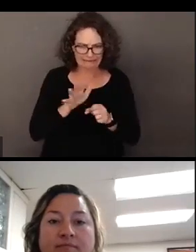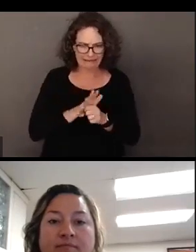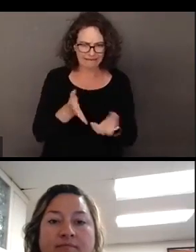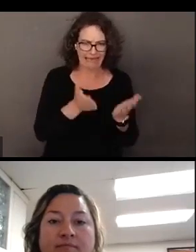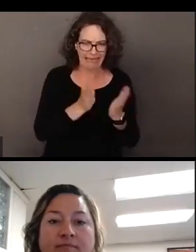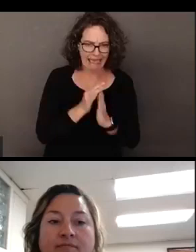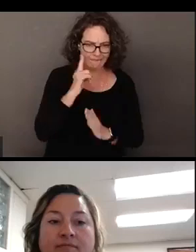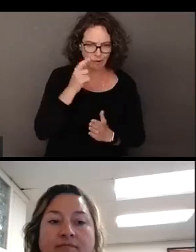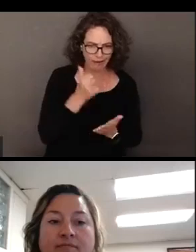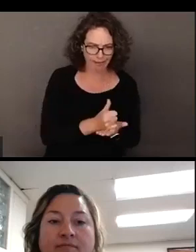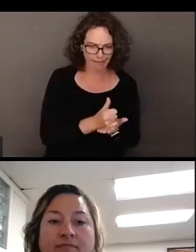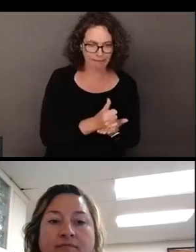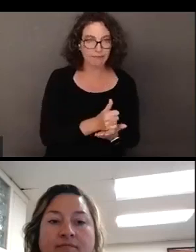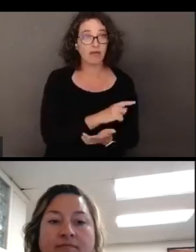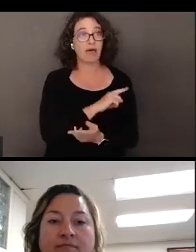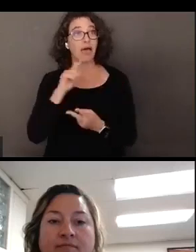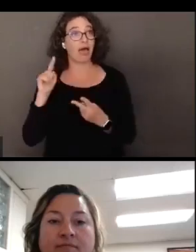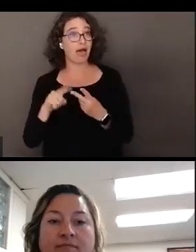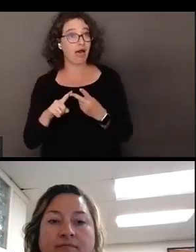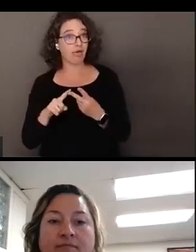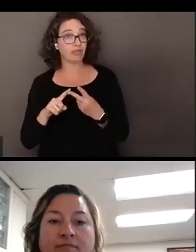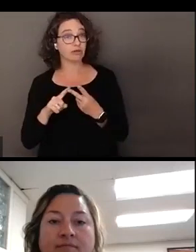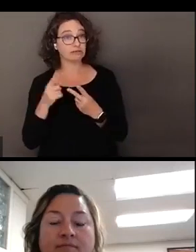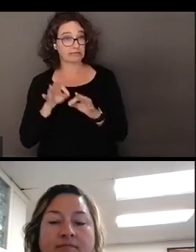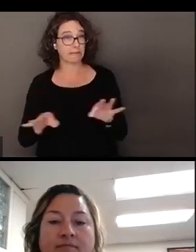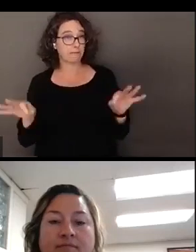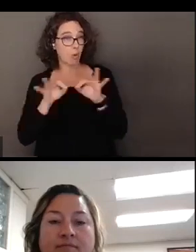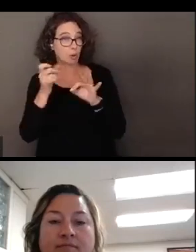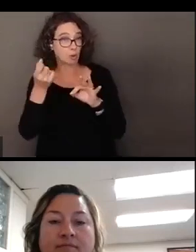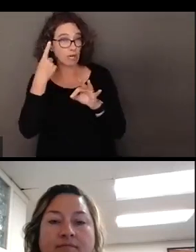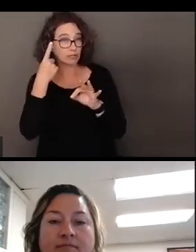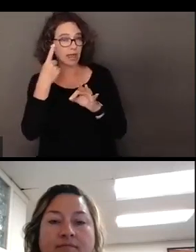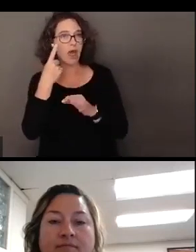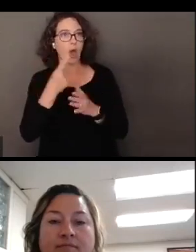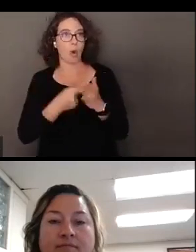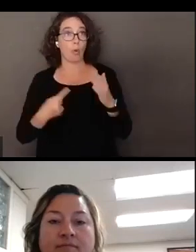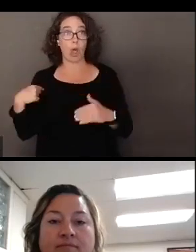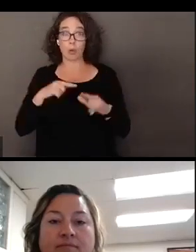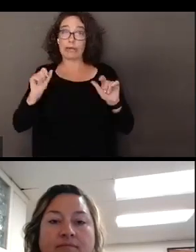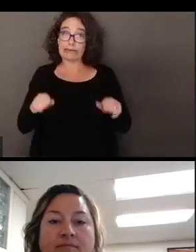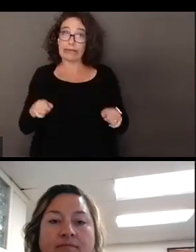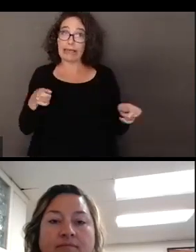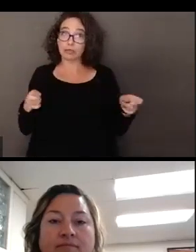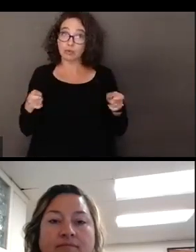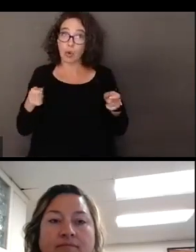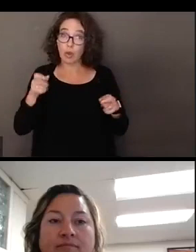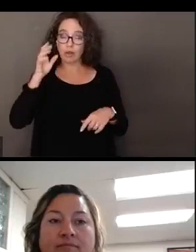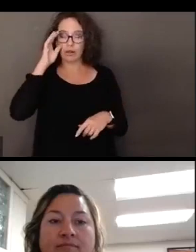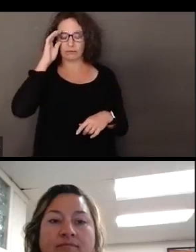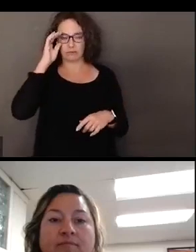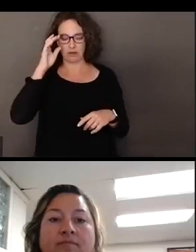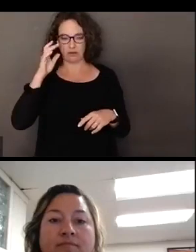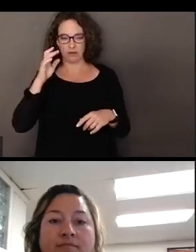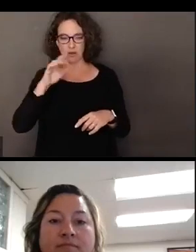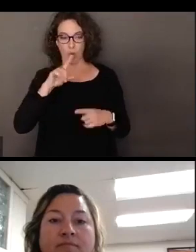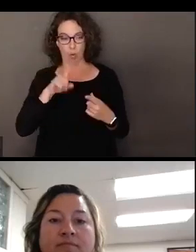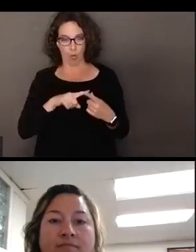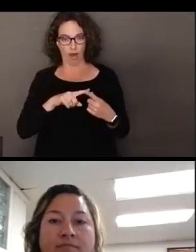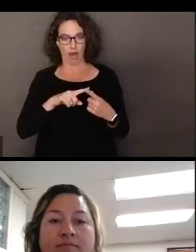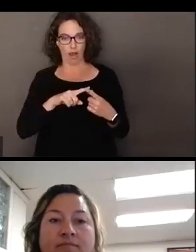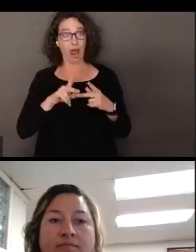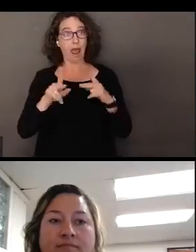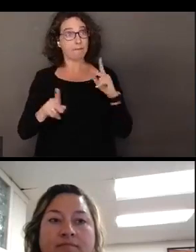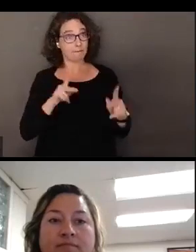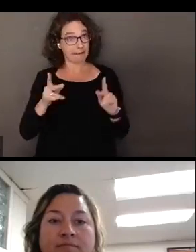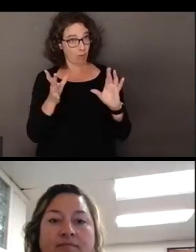that's important to understand is, and that's what each of us have control over too, is how do we respond when people do bring this